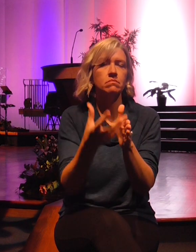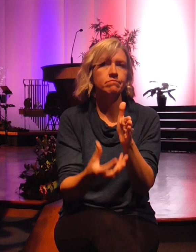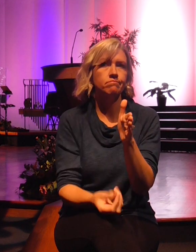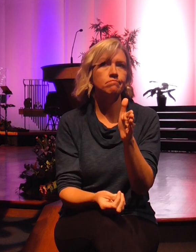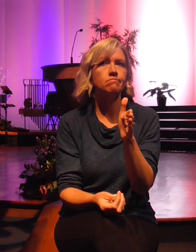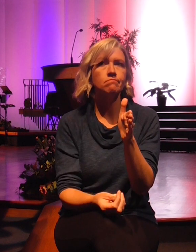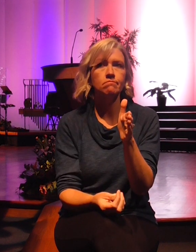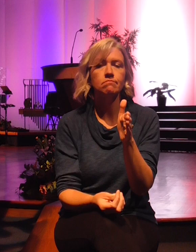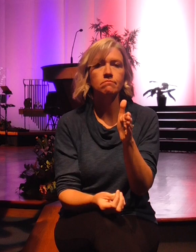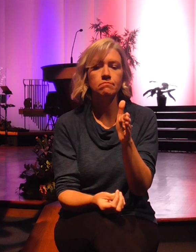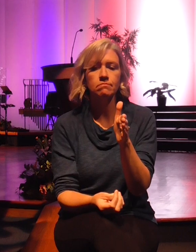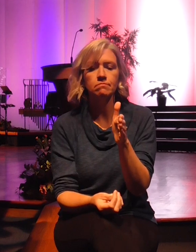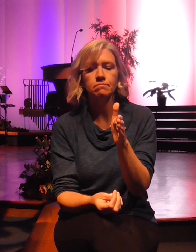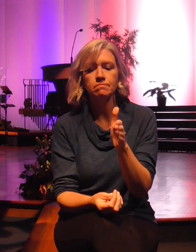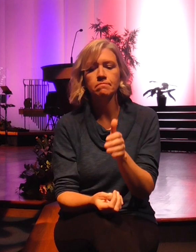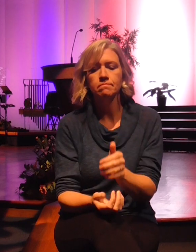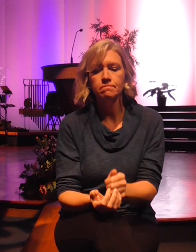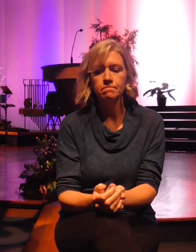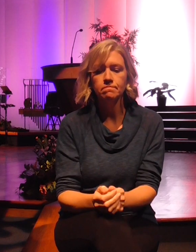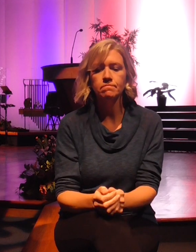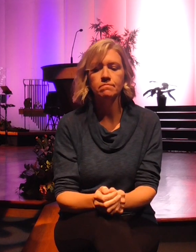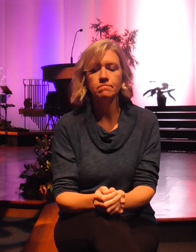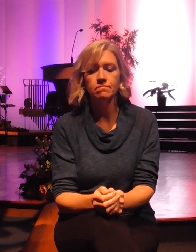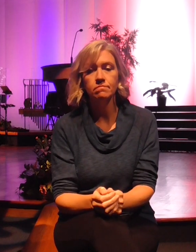body down.